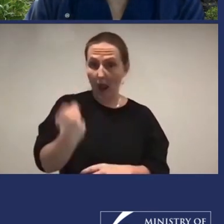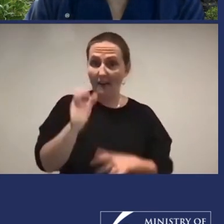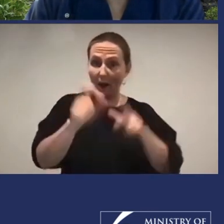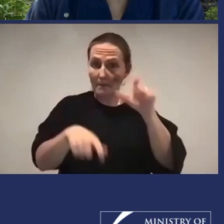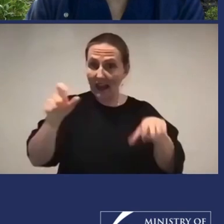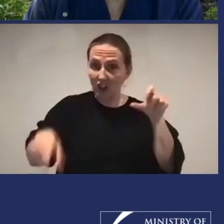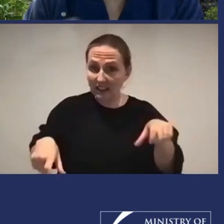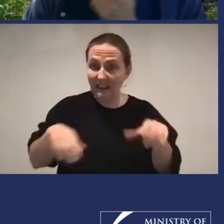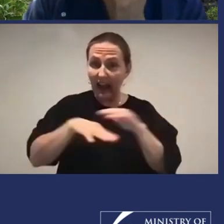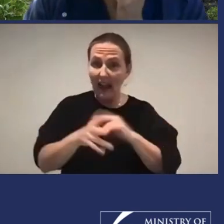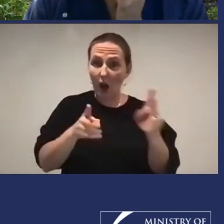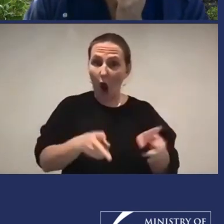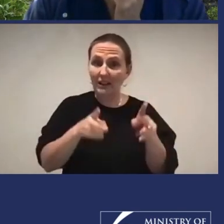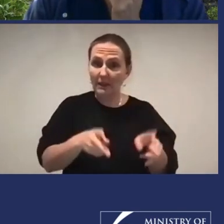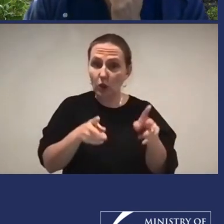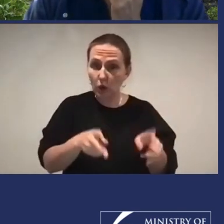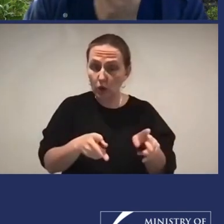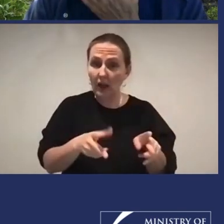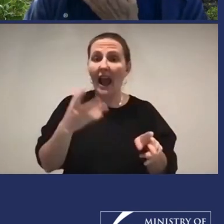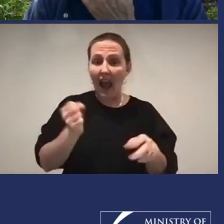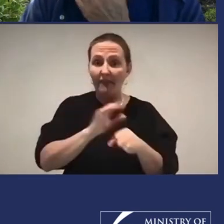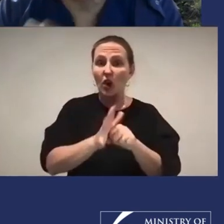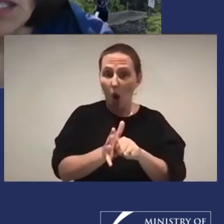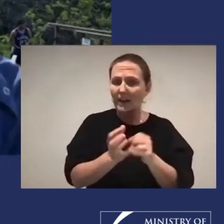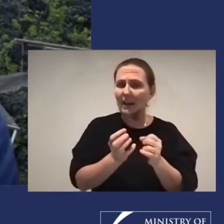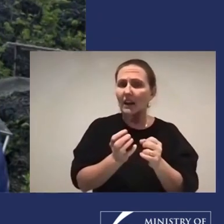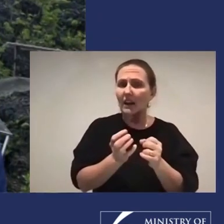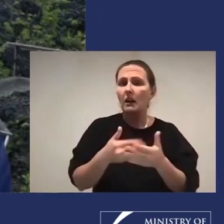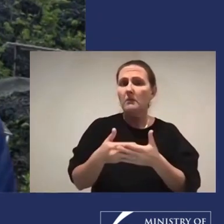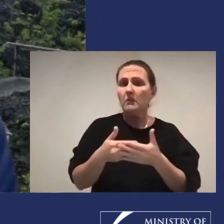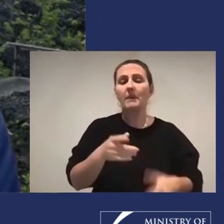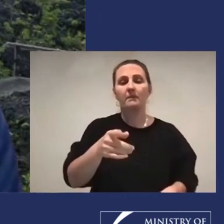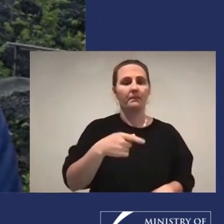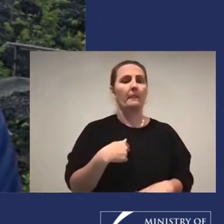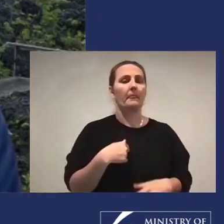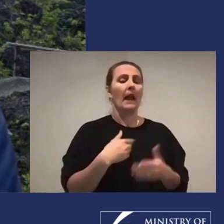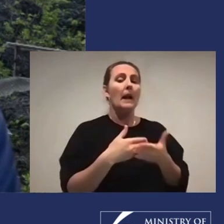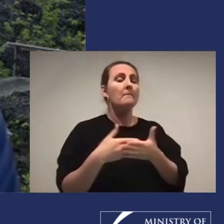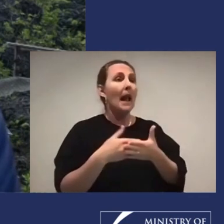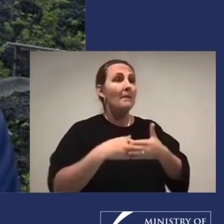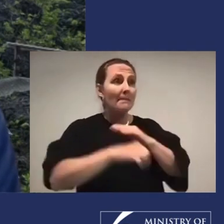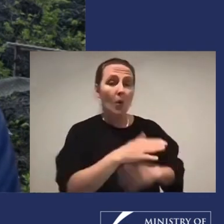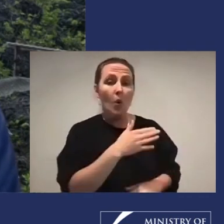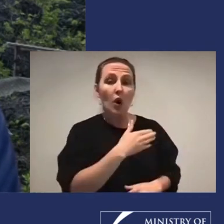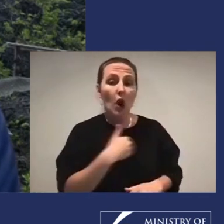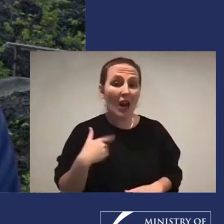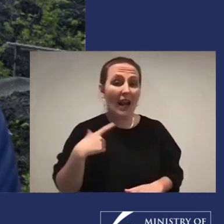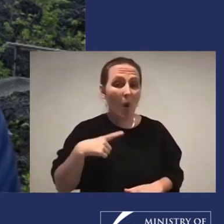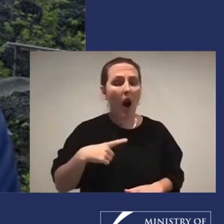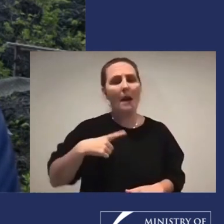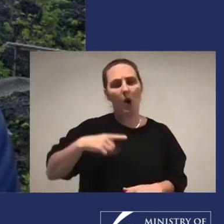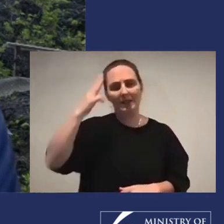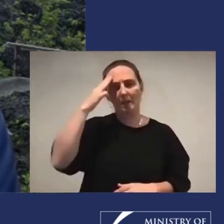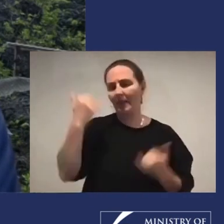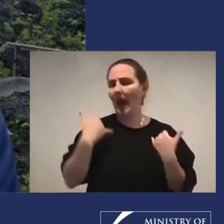baby. So the ones that tend to be to birth early are the ones that are extremely unwell. And so the reasons